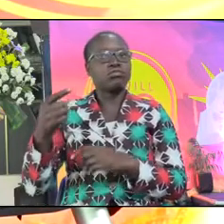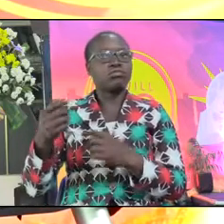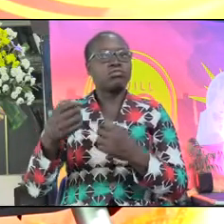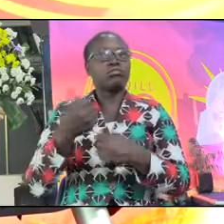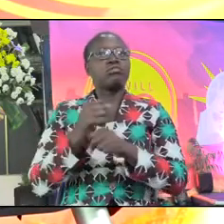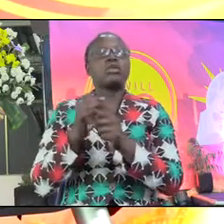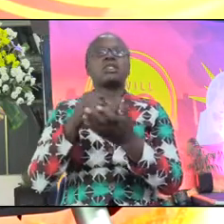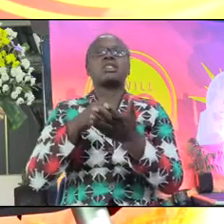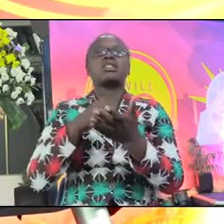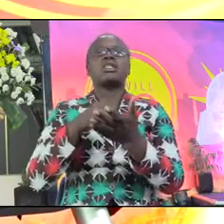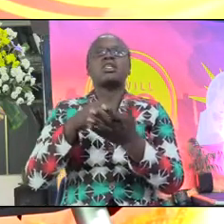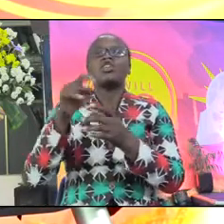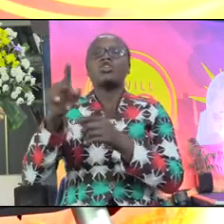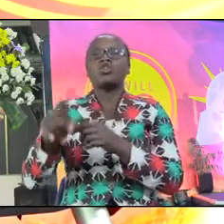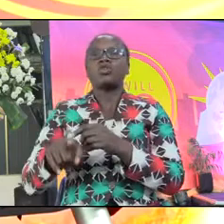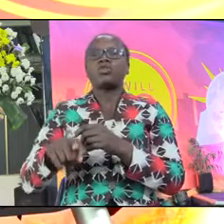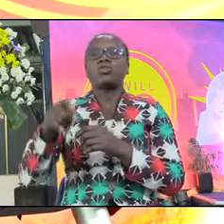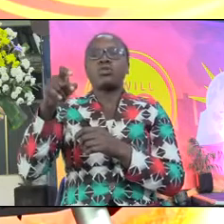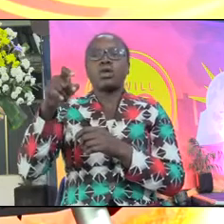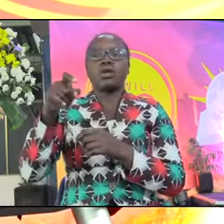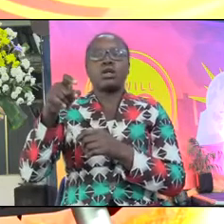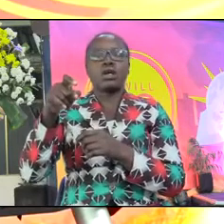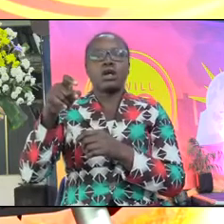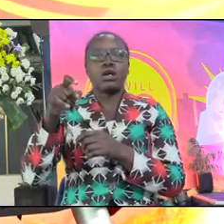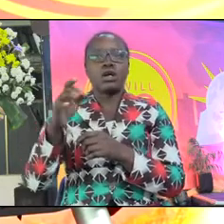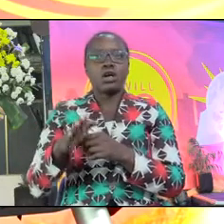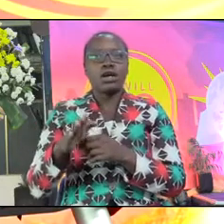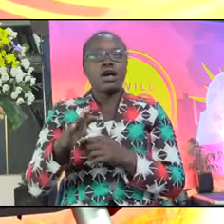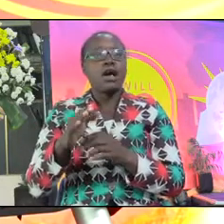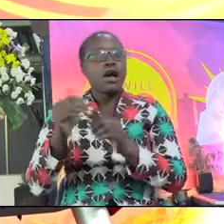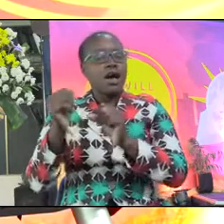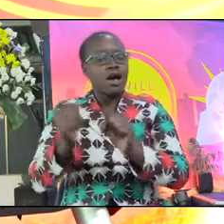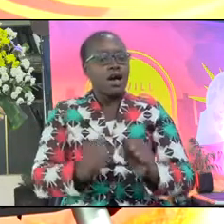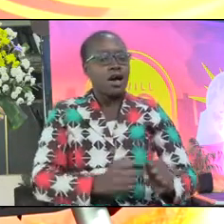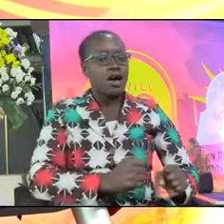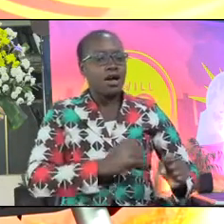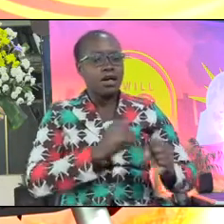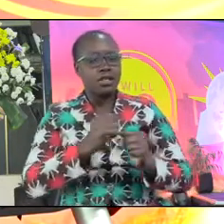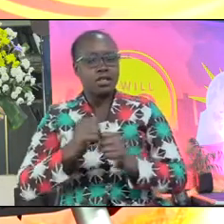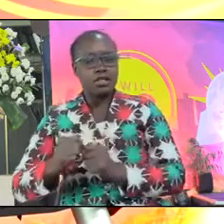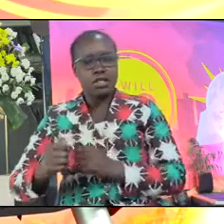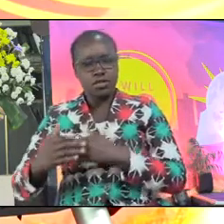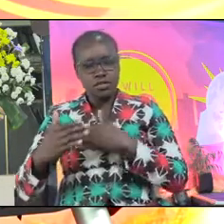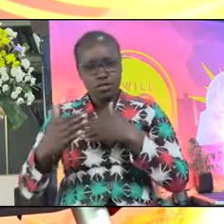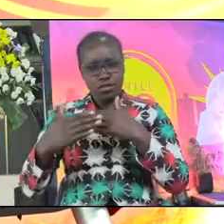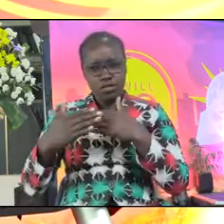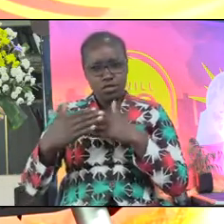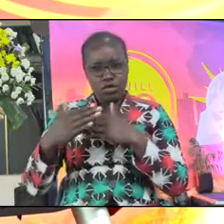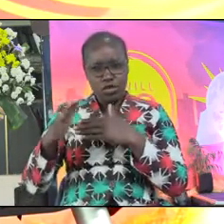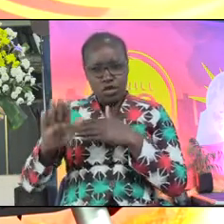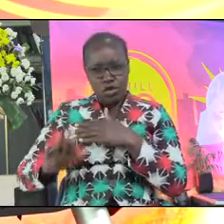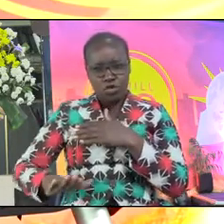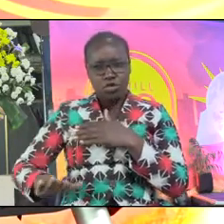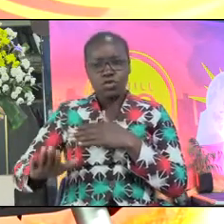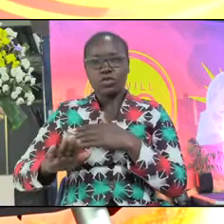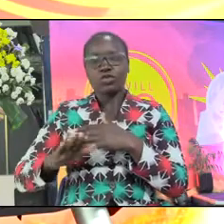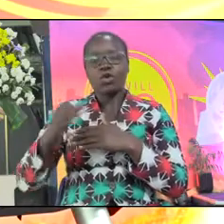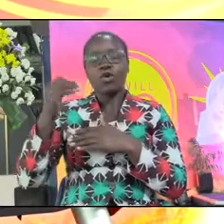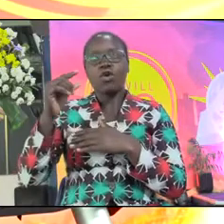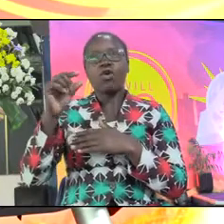So they pulled up anchor and sailed close to the shore of